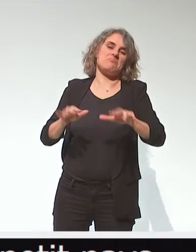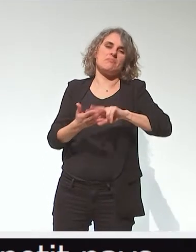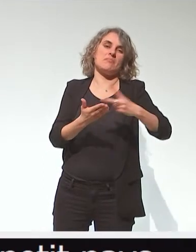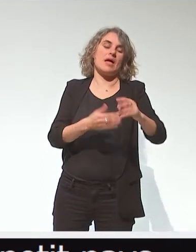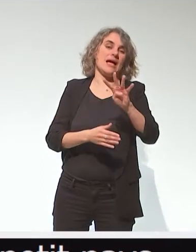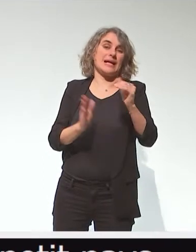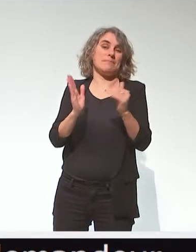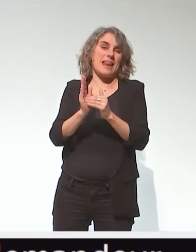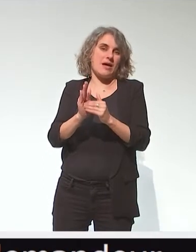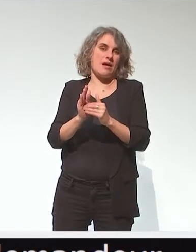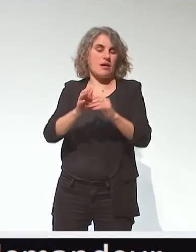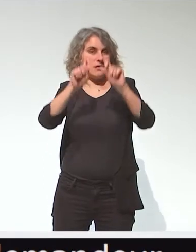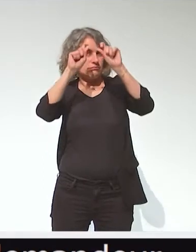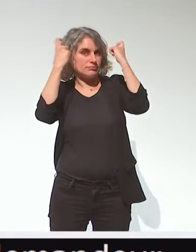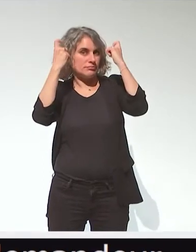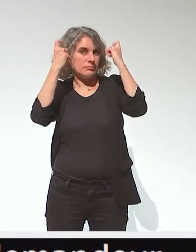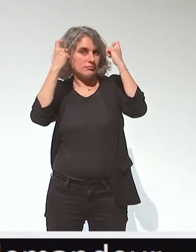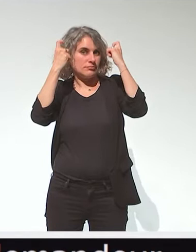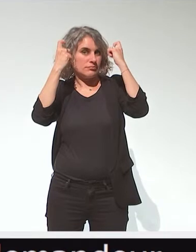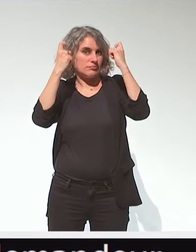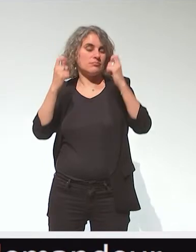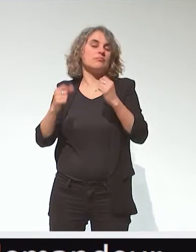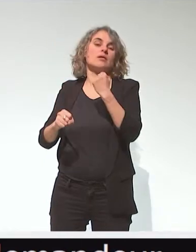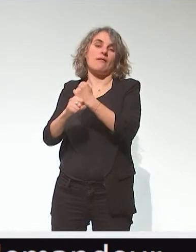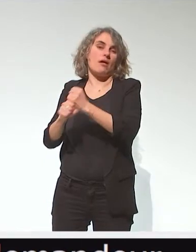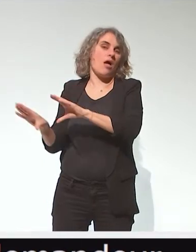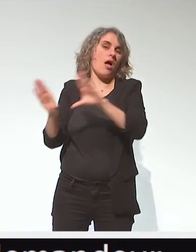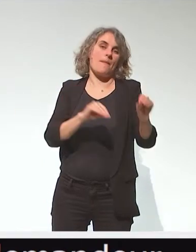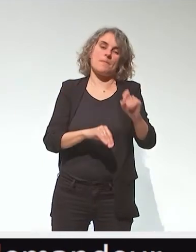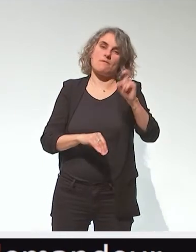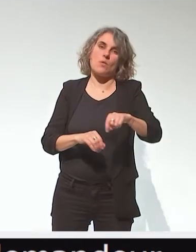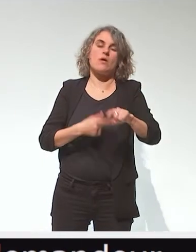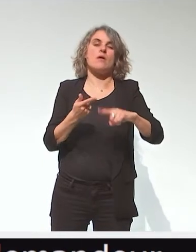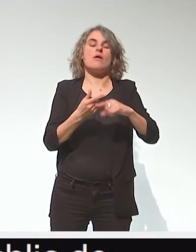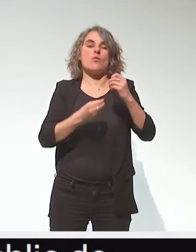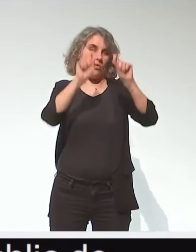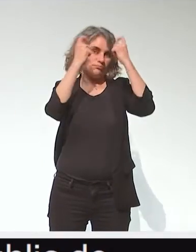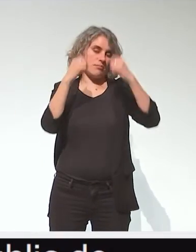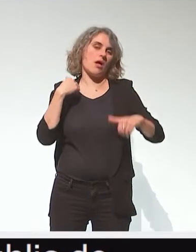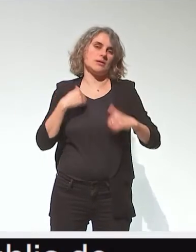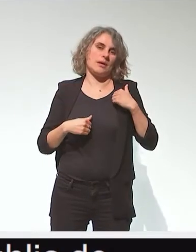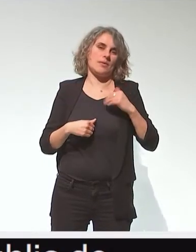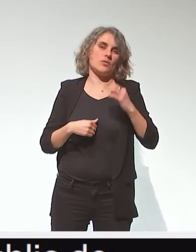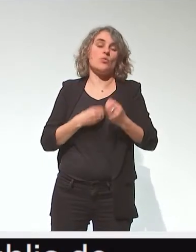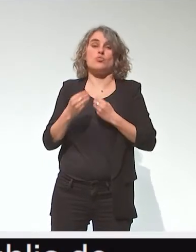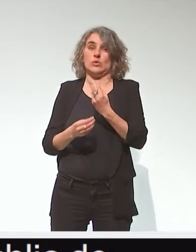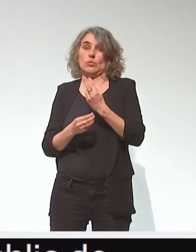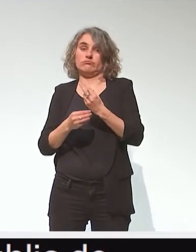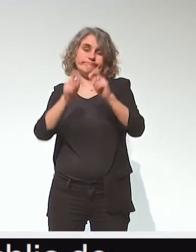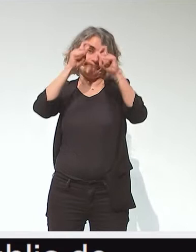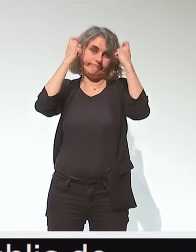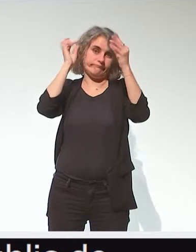has recorded 4,000 who've got either are being